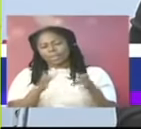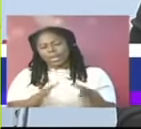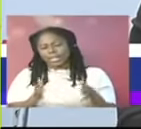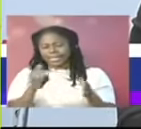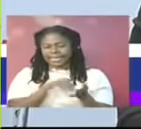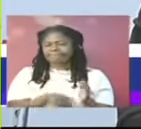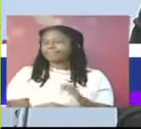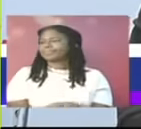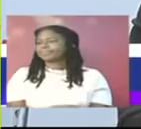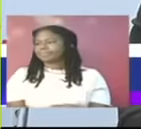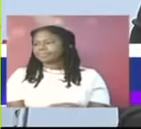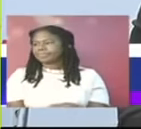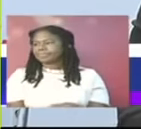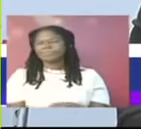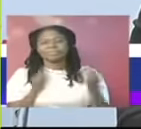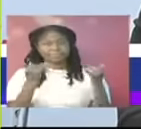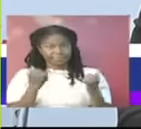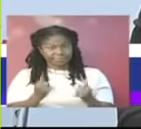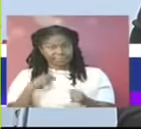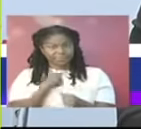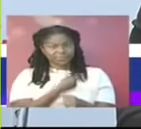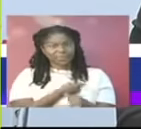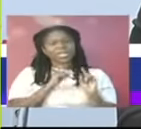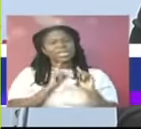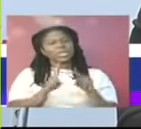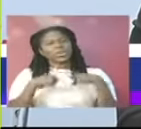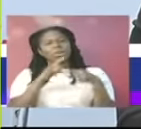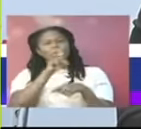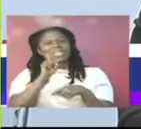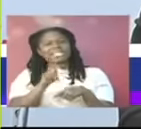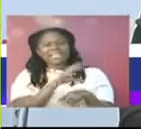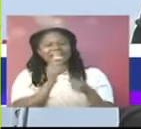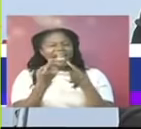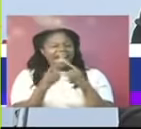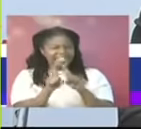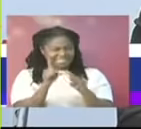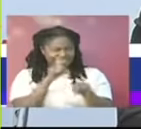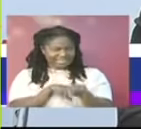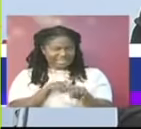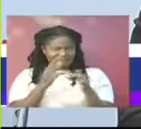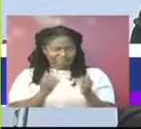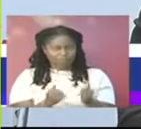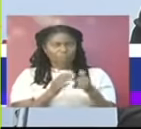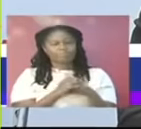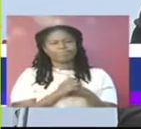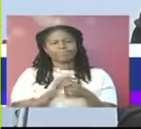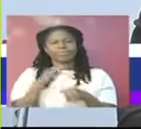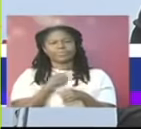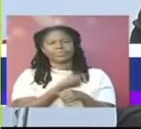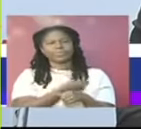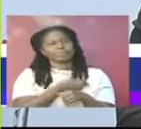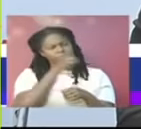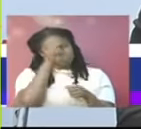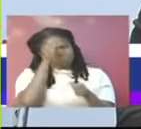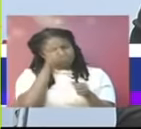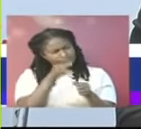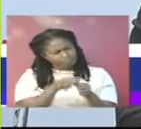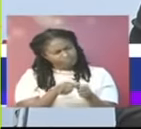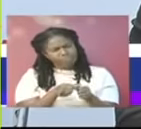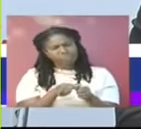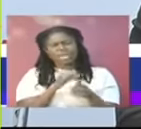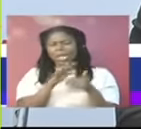this time, we transition to the question and answer segment. We remind our media representatives to state their name,